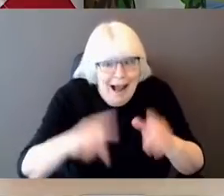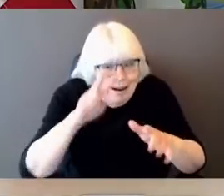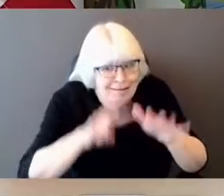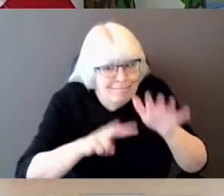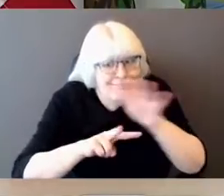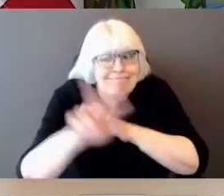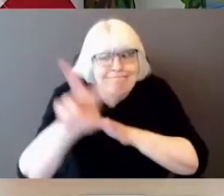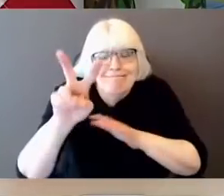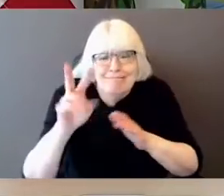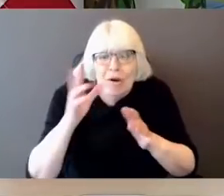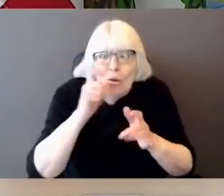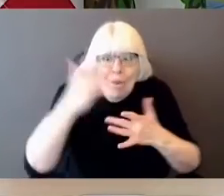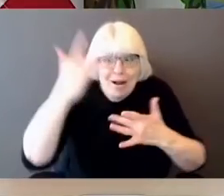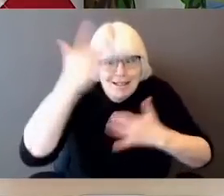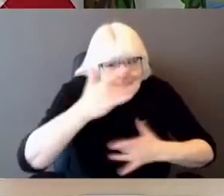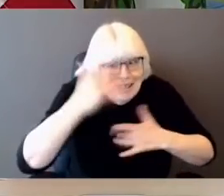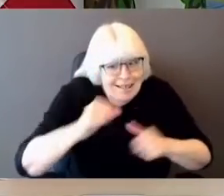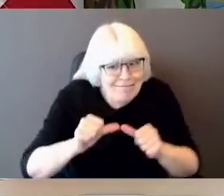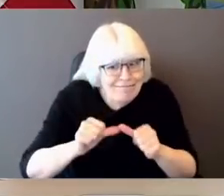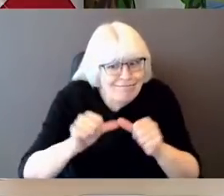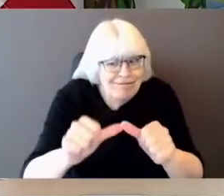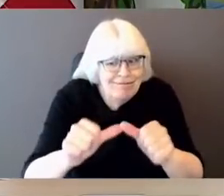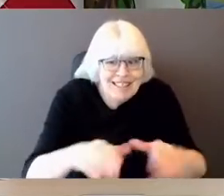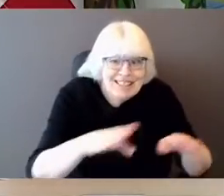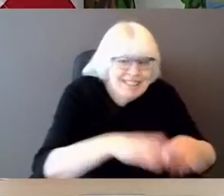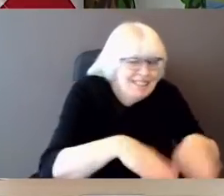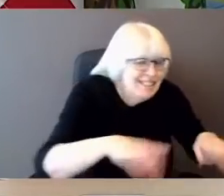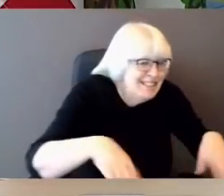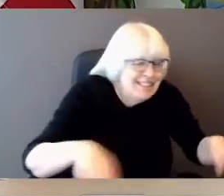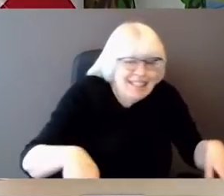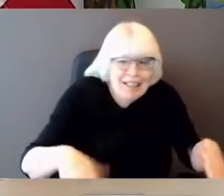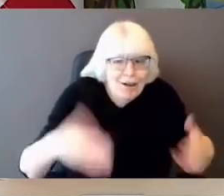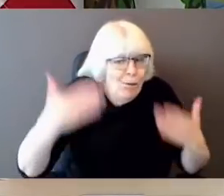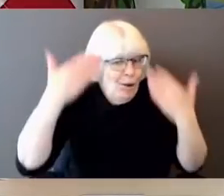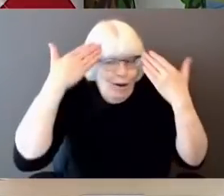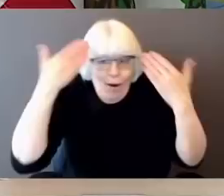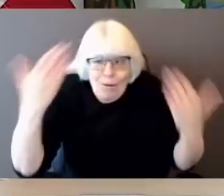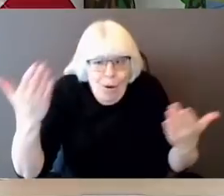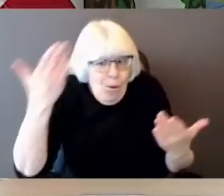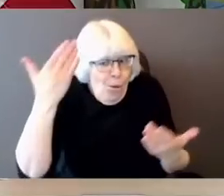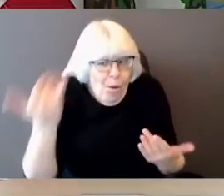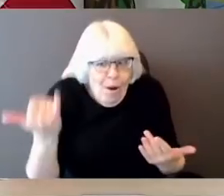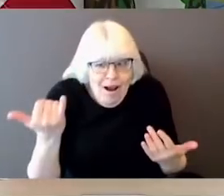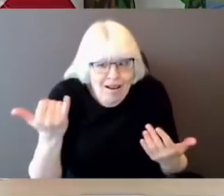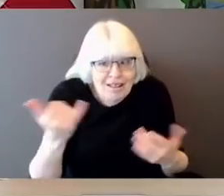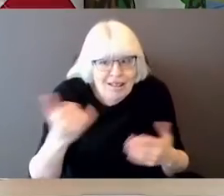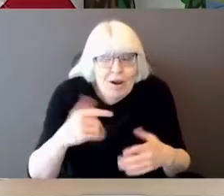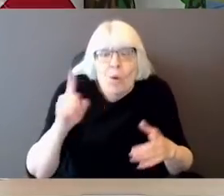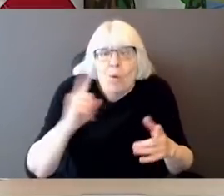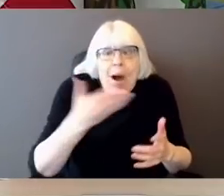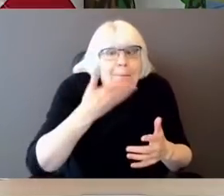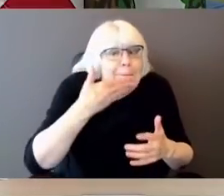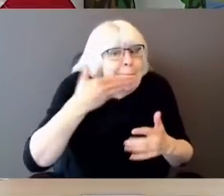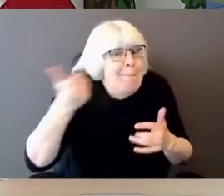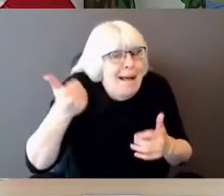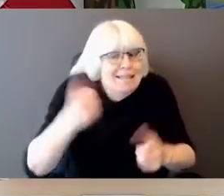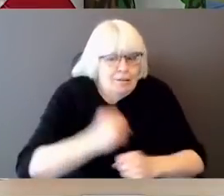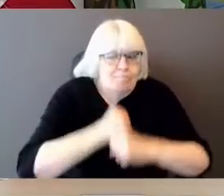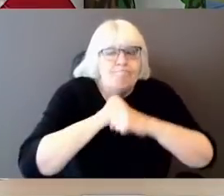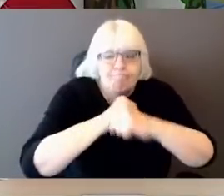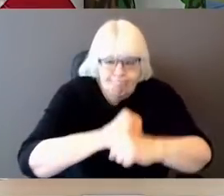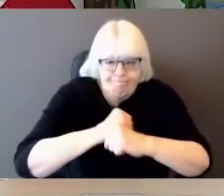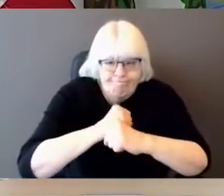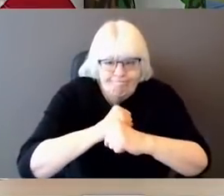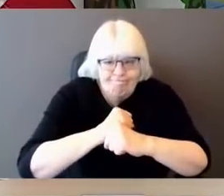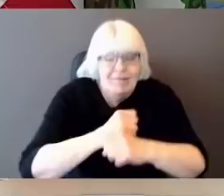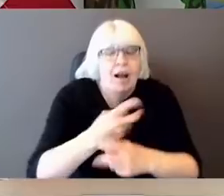occurs. The best protection against long COVID is to take steps to avoid contracting the virus. Getting vaccinated,